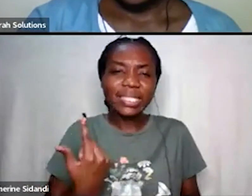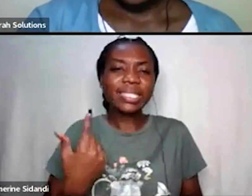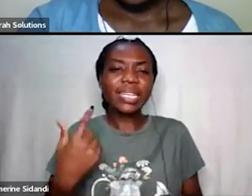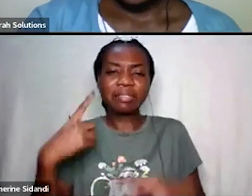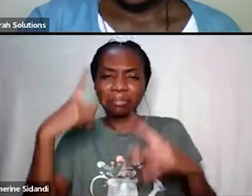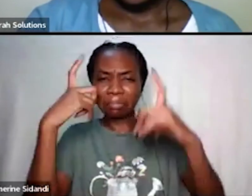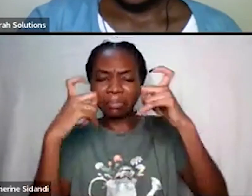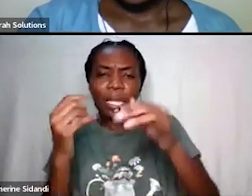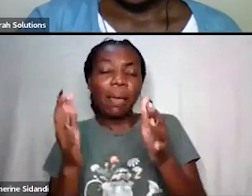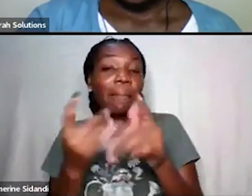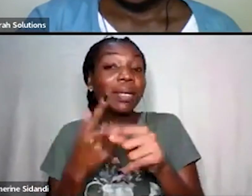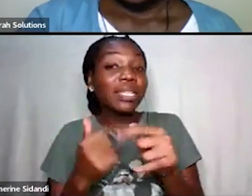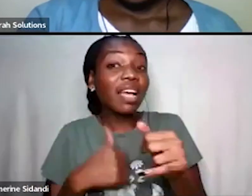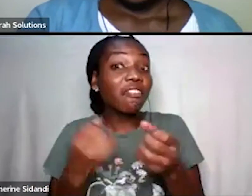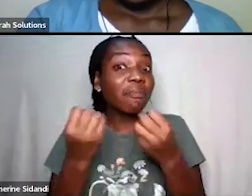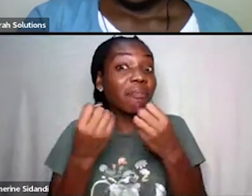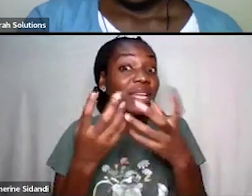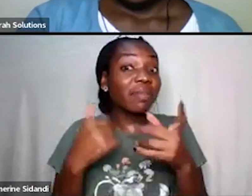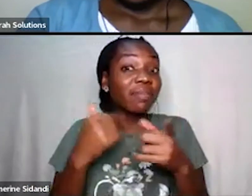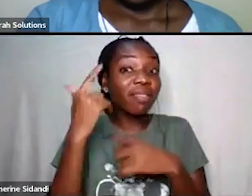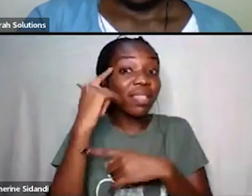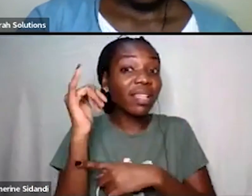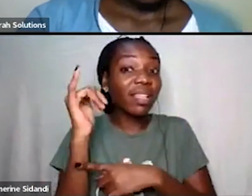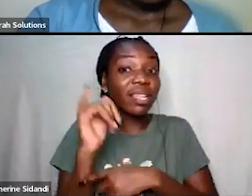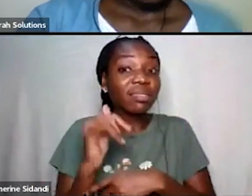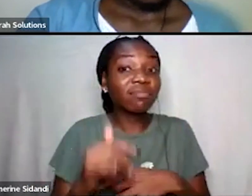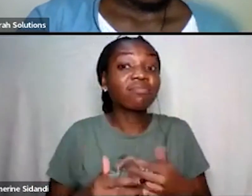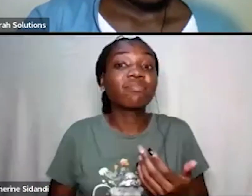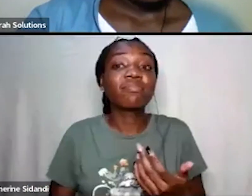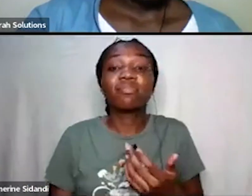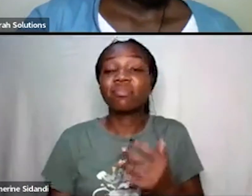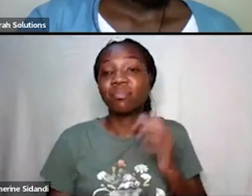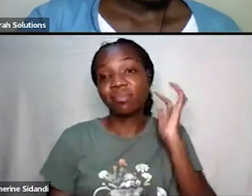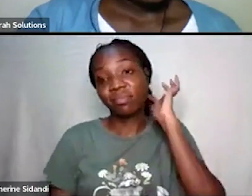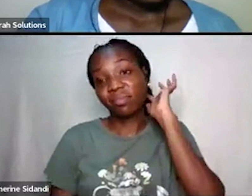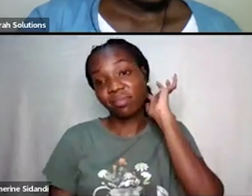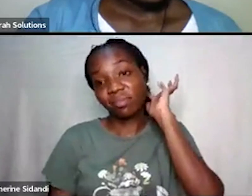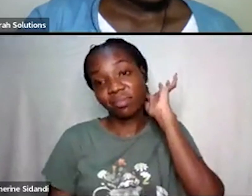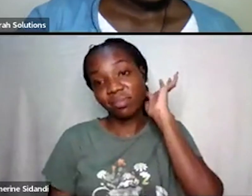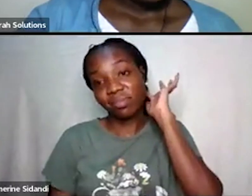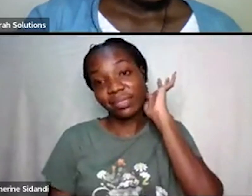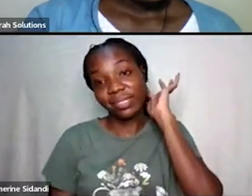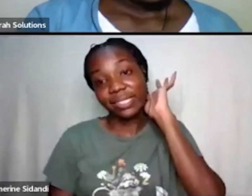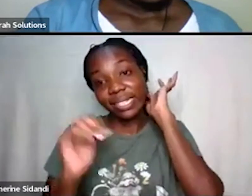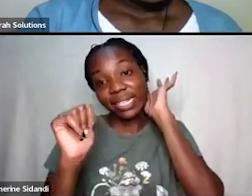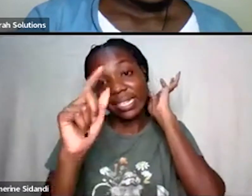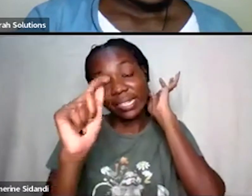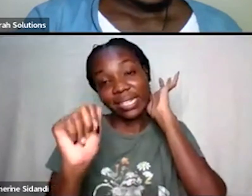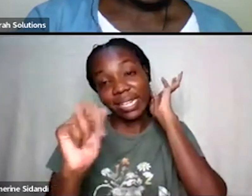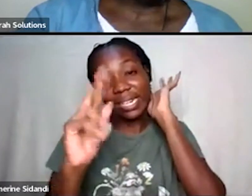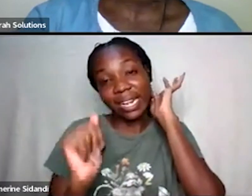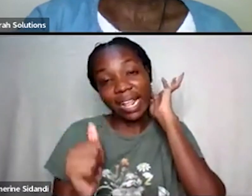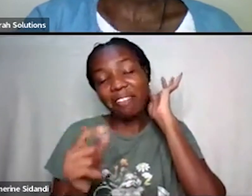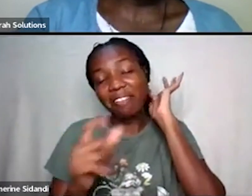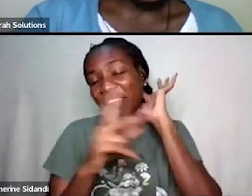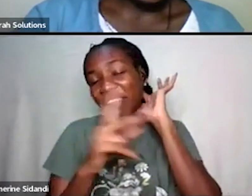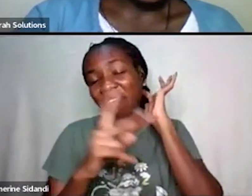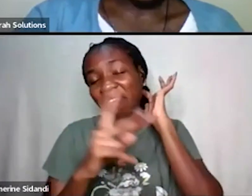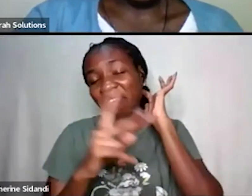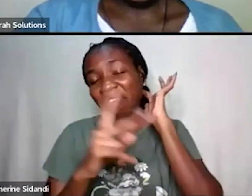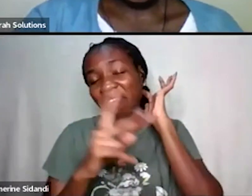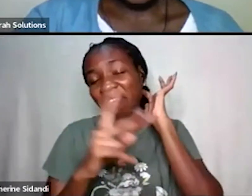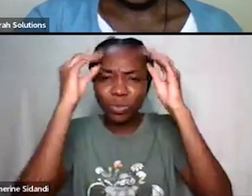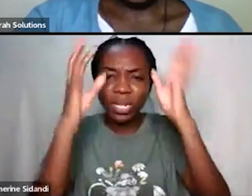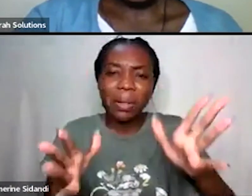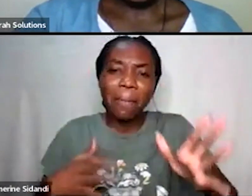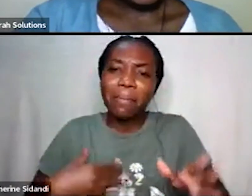that is what is there. Childhood I think, traumas. thank you very much. That one Atara, is you're a very probably good the key. student. I'm really enjoying this, and this is very